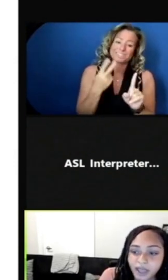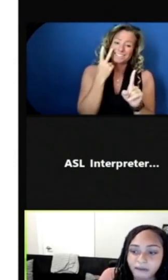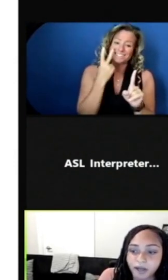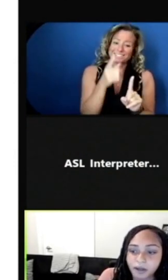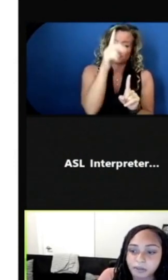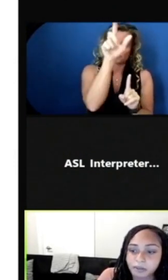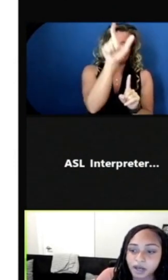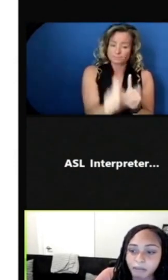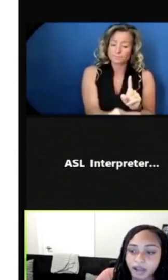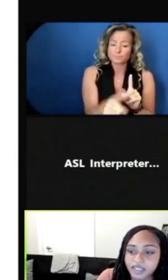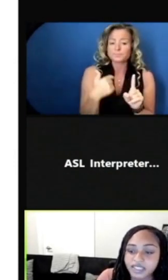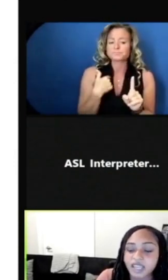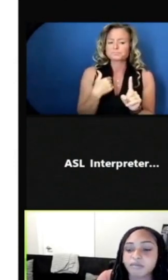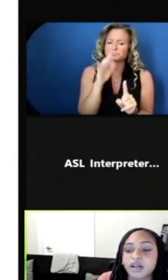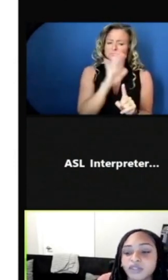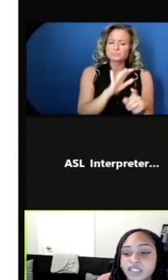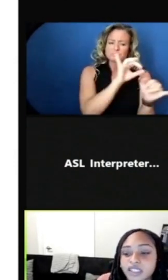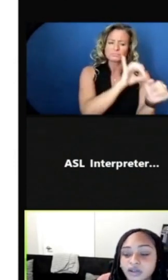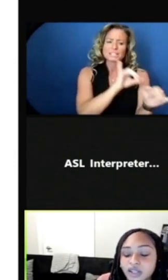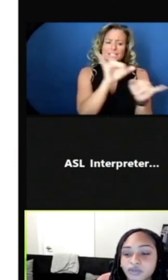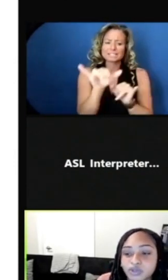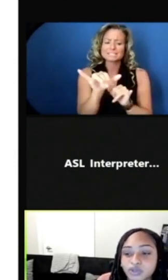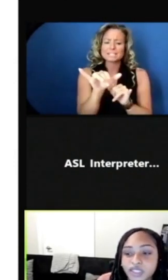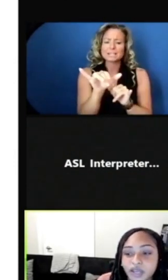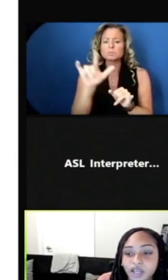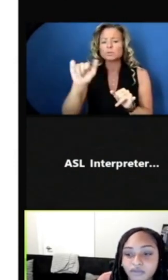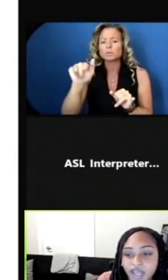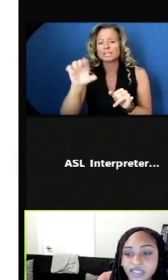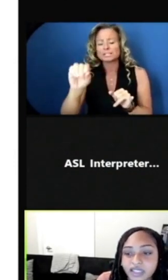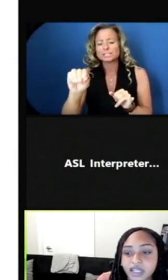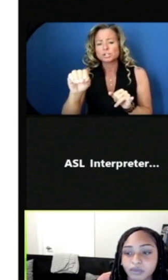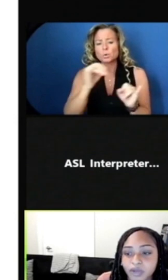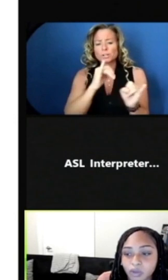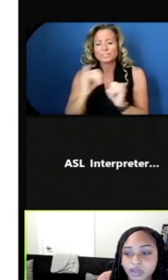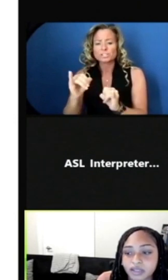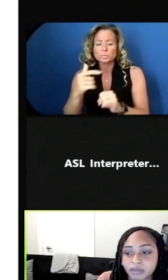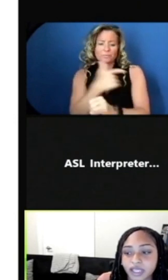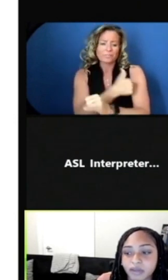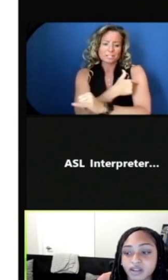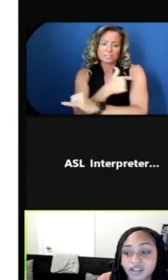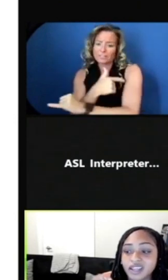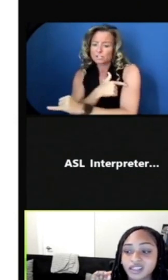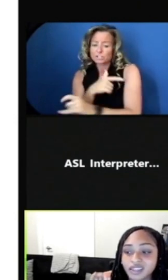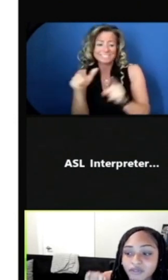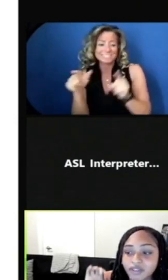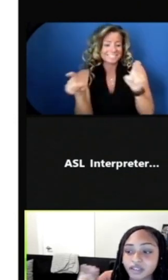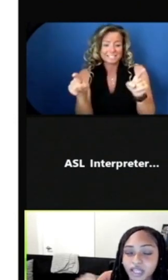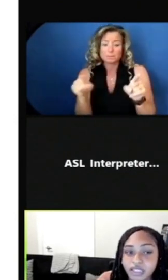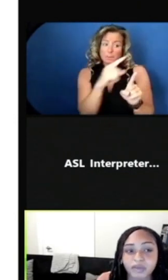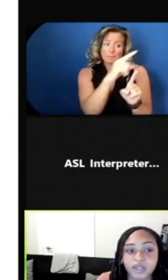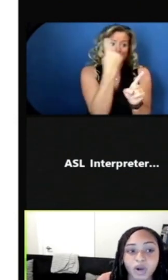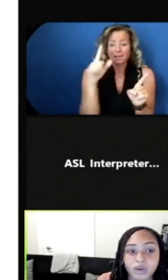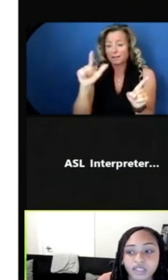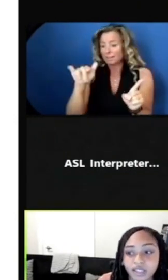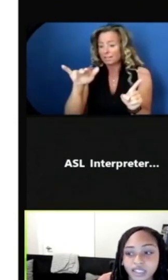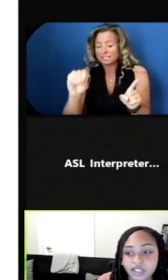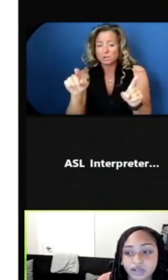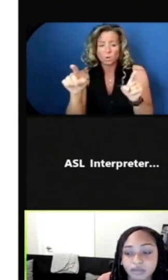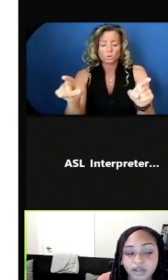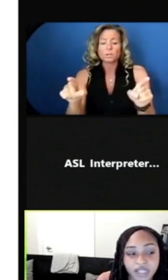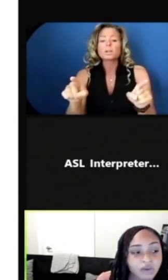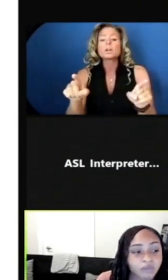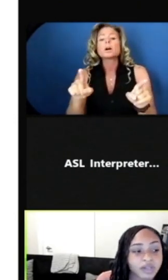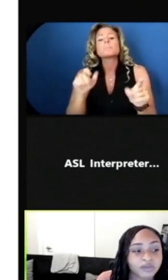that we have about the same amount of Latino individuals that we are vaccinating when we go into the Black community. Nevertheless, when we go into the